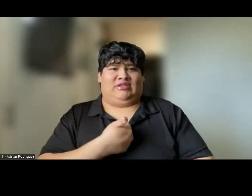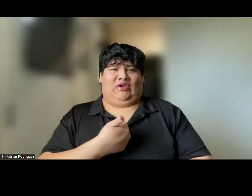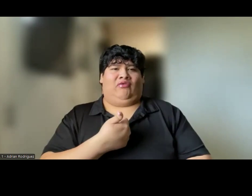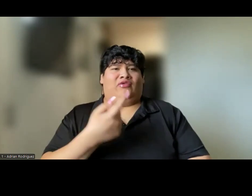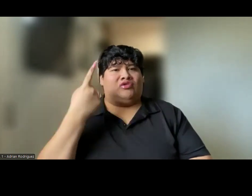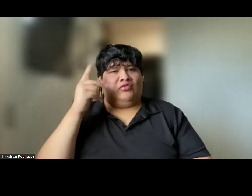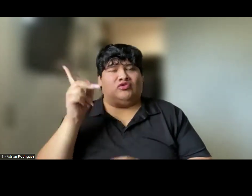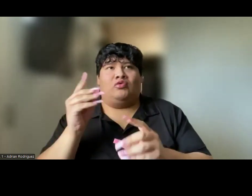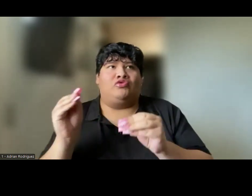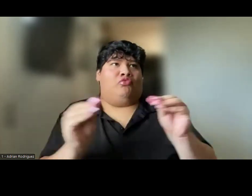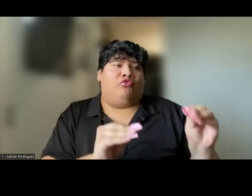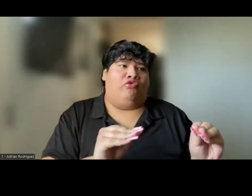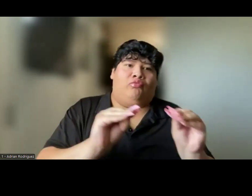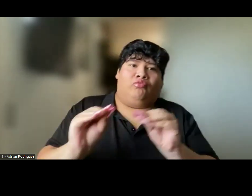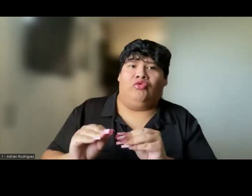constantly shifting